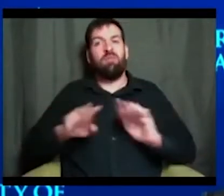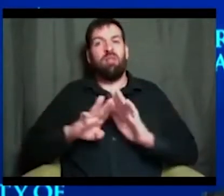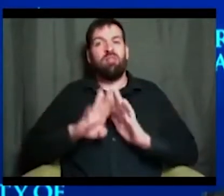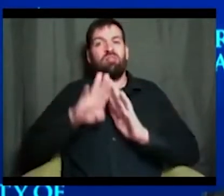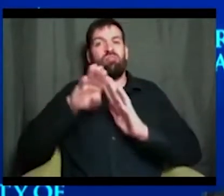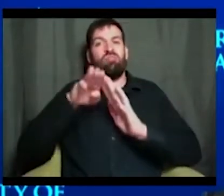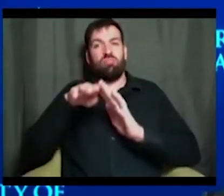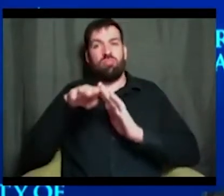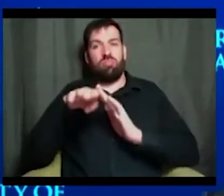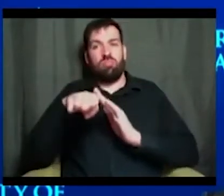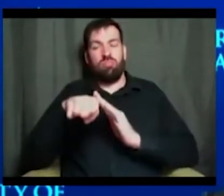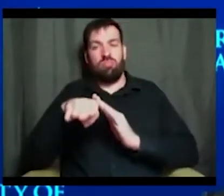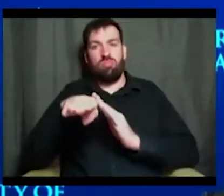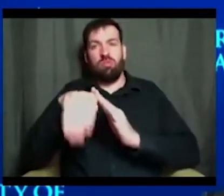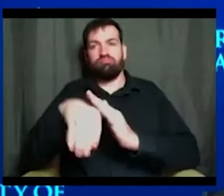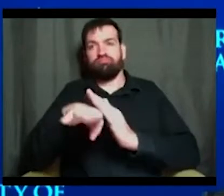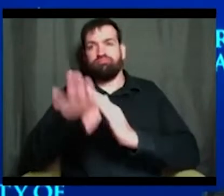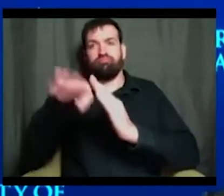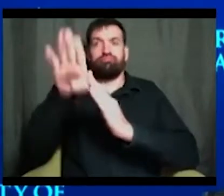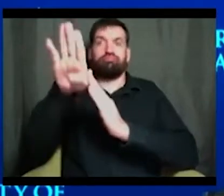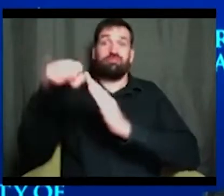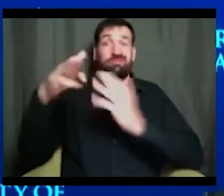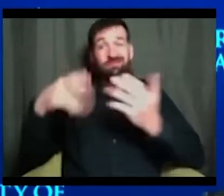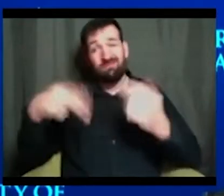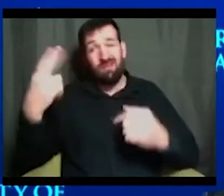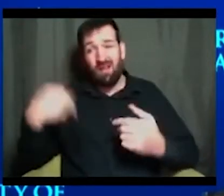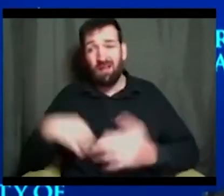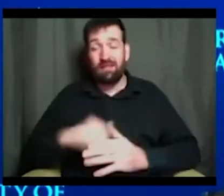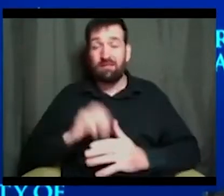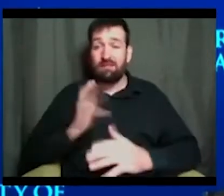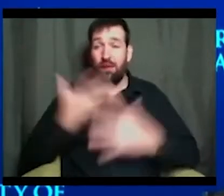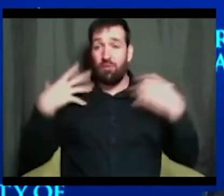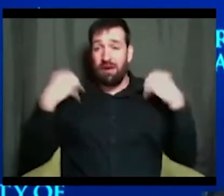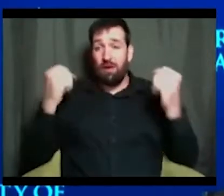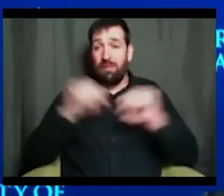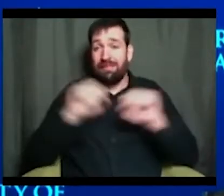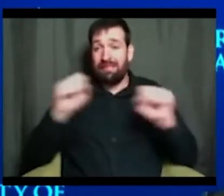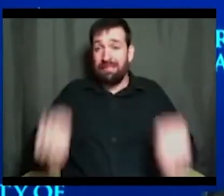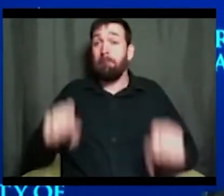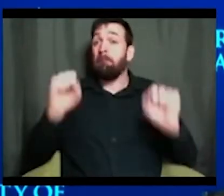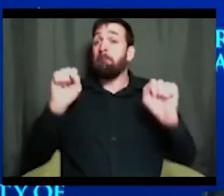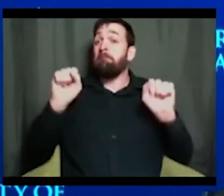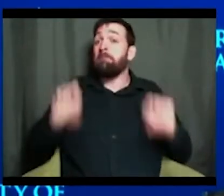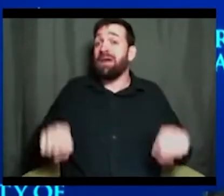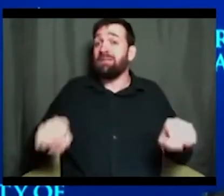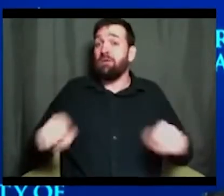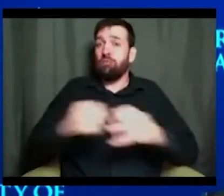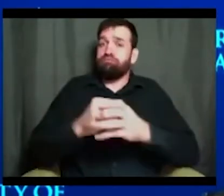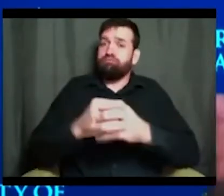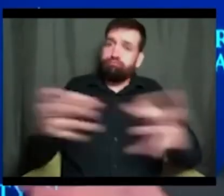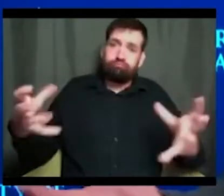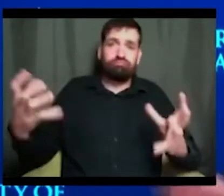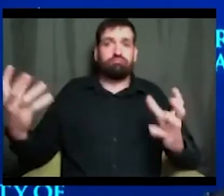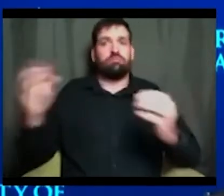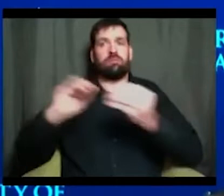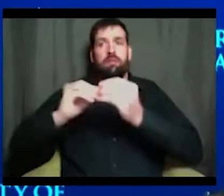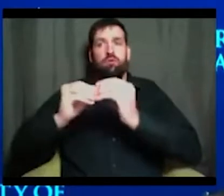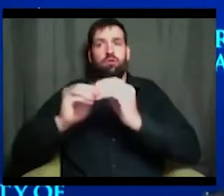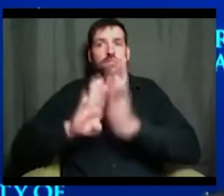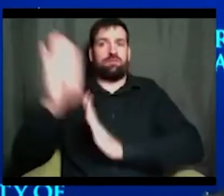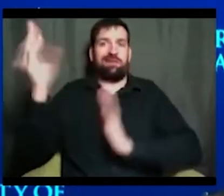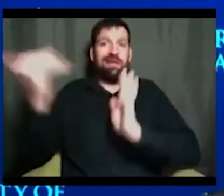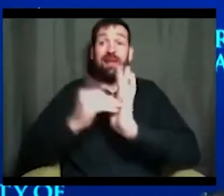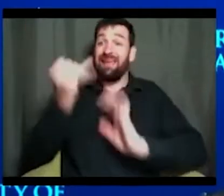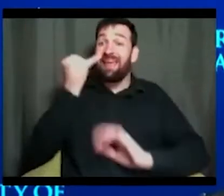pretty significantly high, and our health systems could get hit hard again this winter, especially if we get other